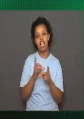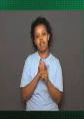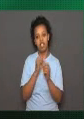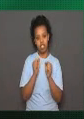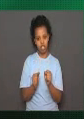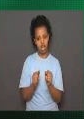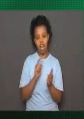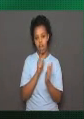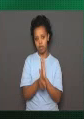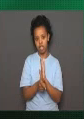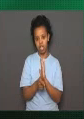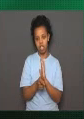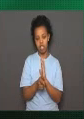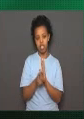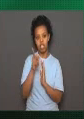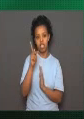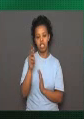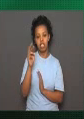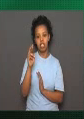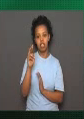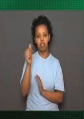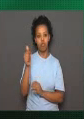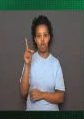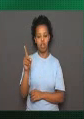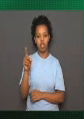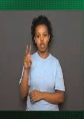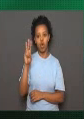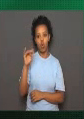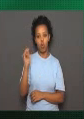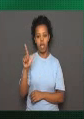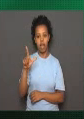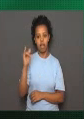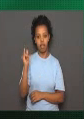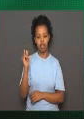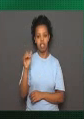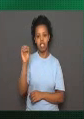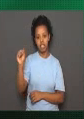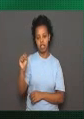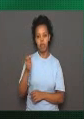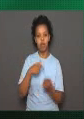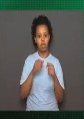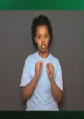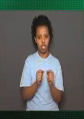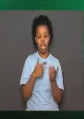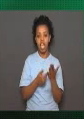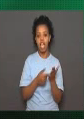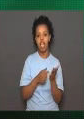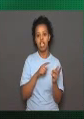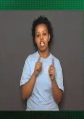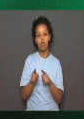as Prader-Willi Syndrome. This condition occurs when there is